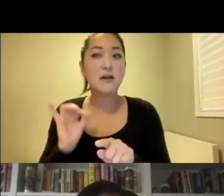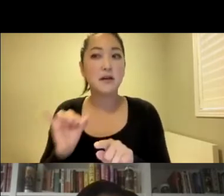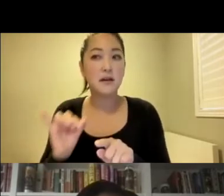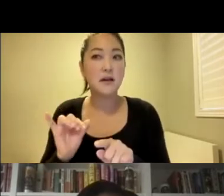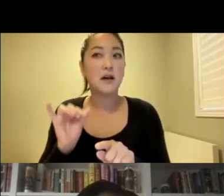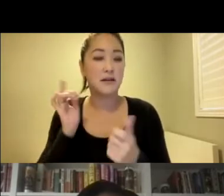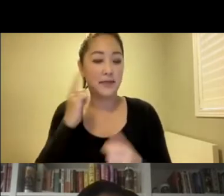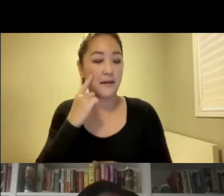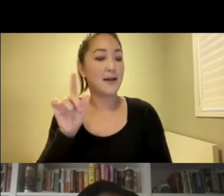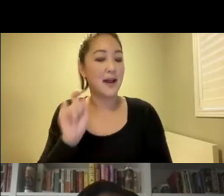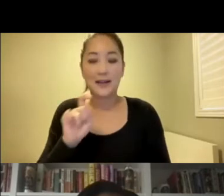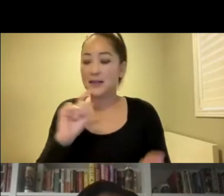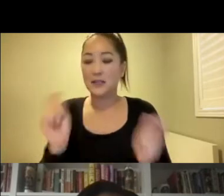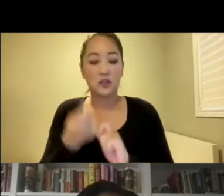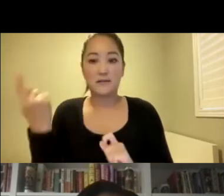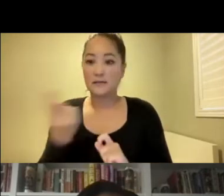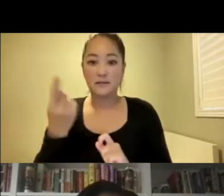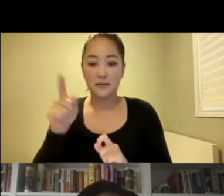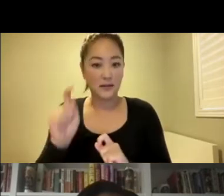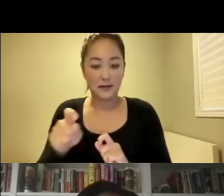to change the narrative around